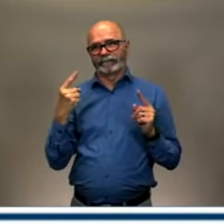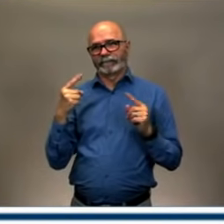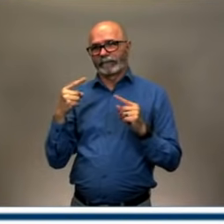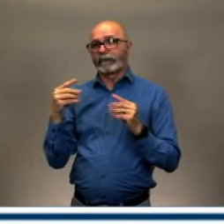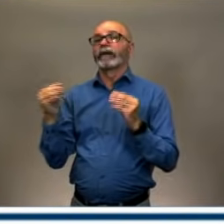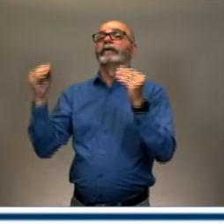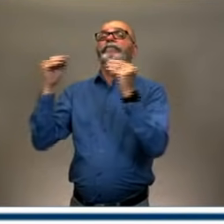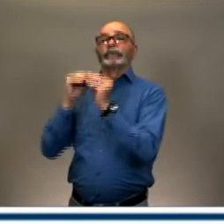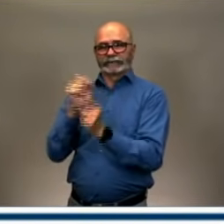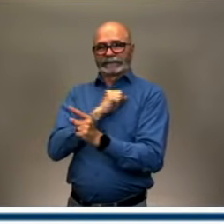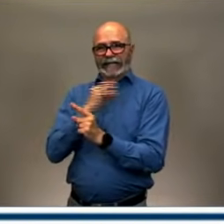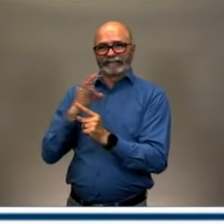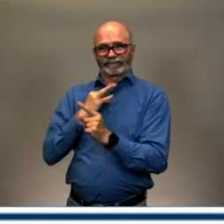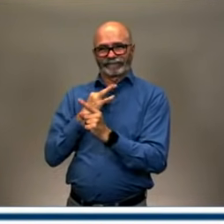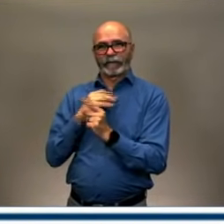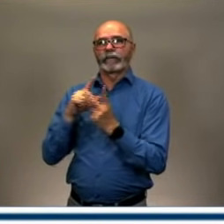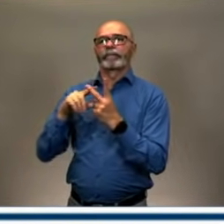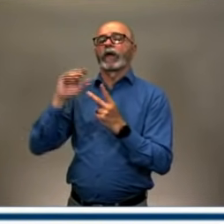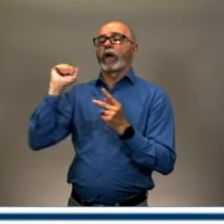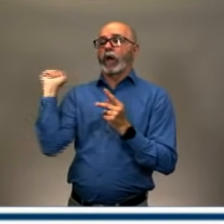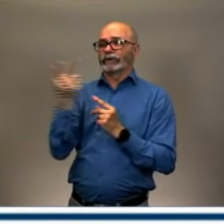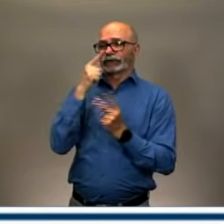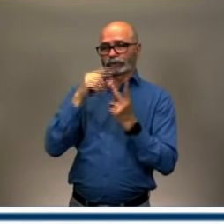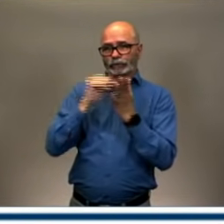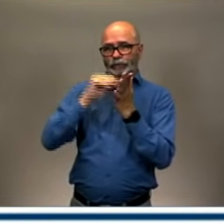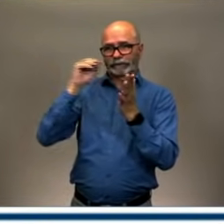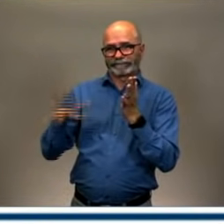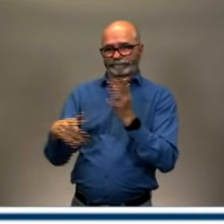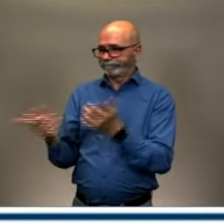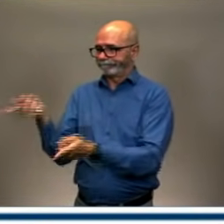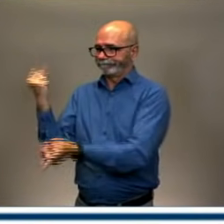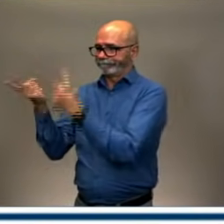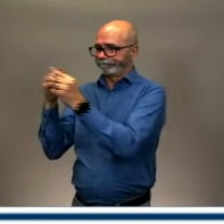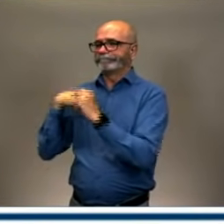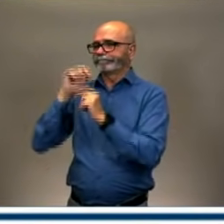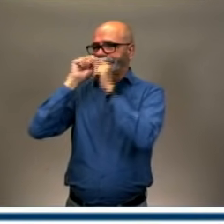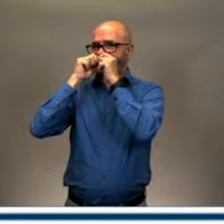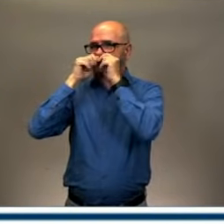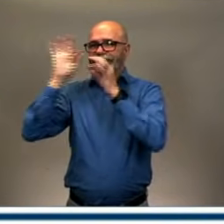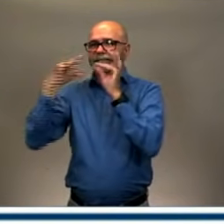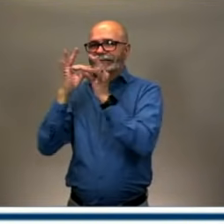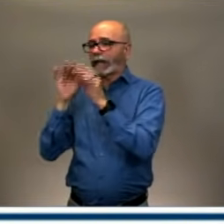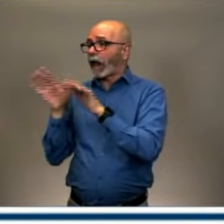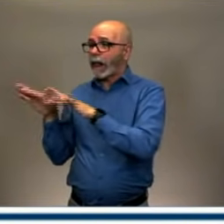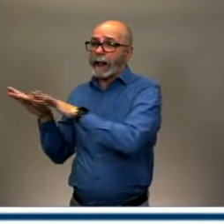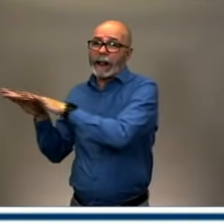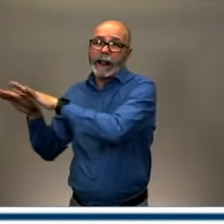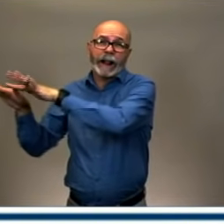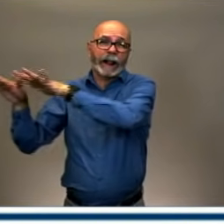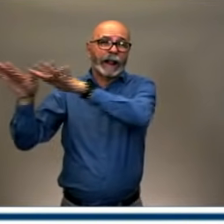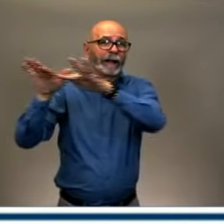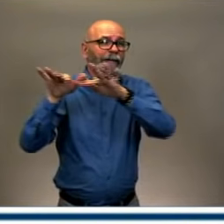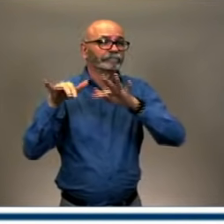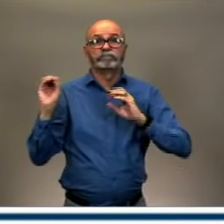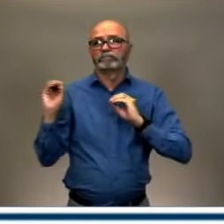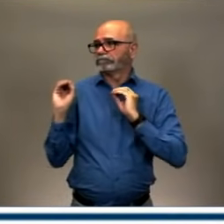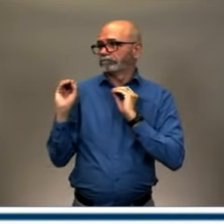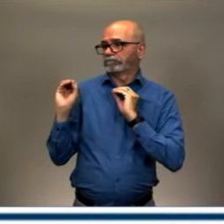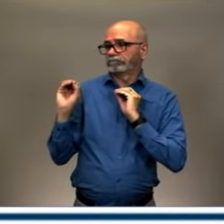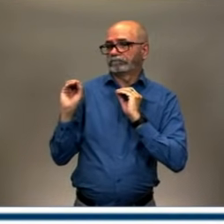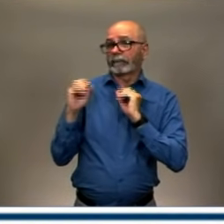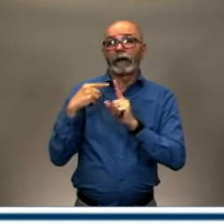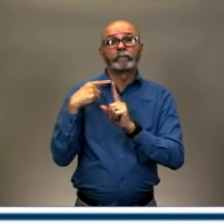member, every student in that school. And so far, there's been no additional positives from that. So it appears